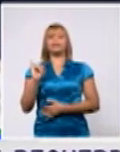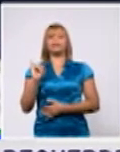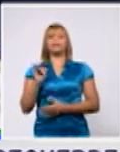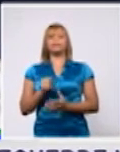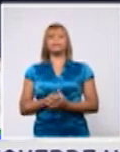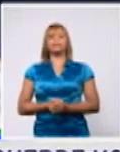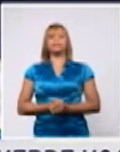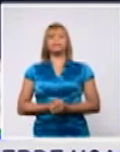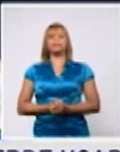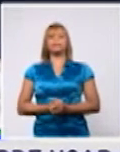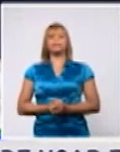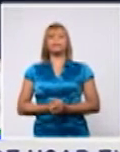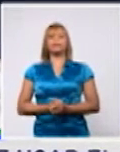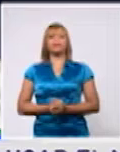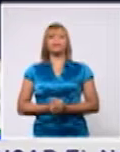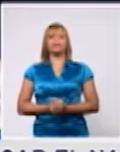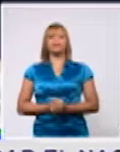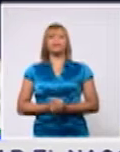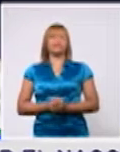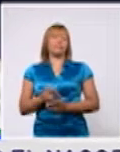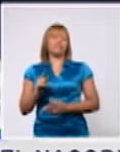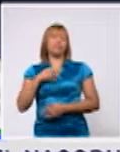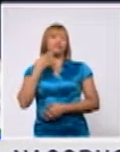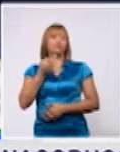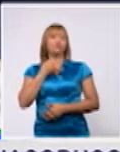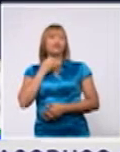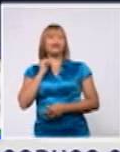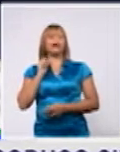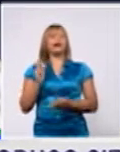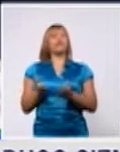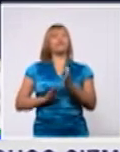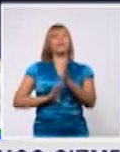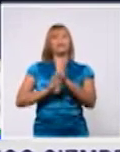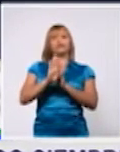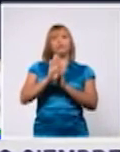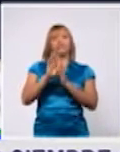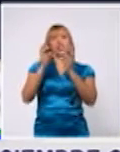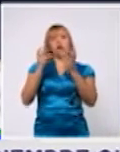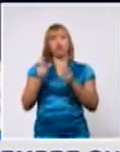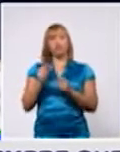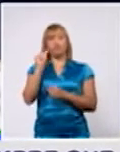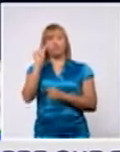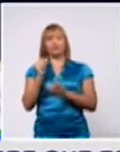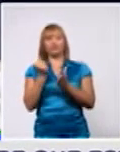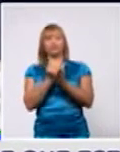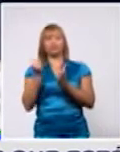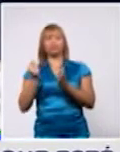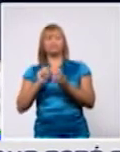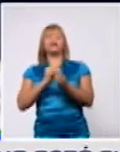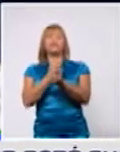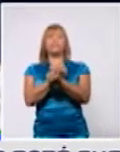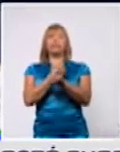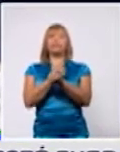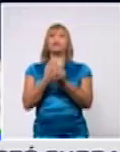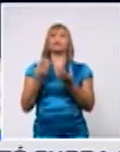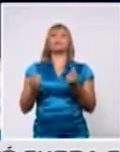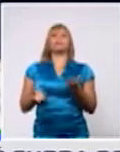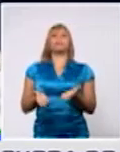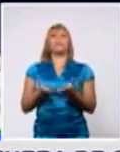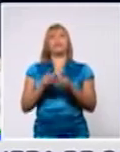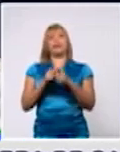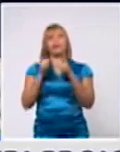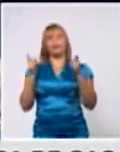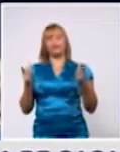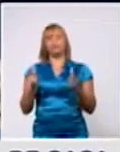85.9% of all confirmed cases in Cuba have recovered from the virus and are now back at